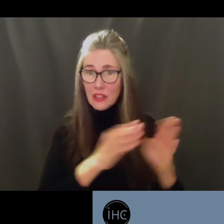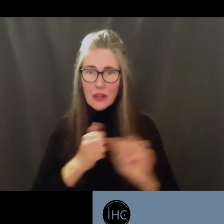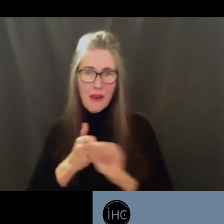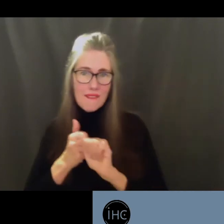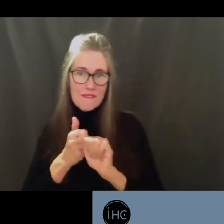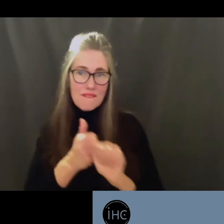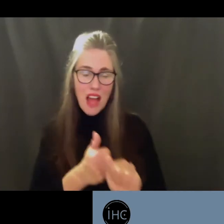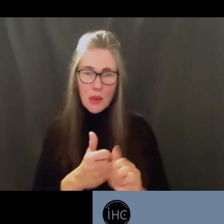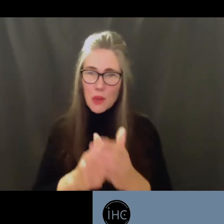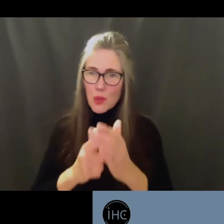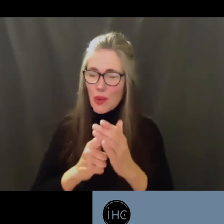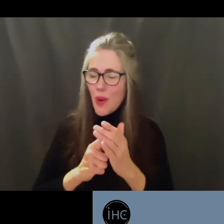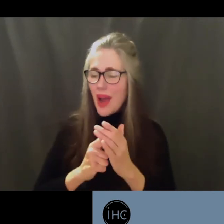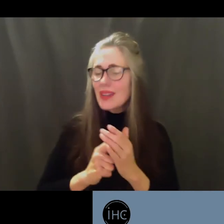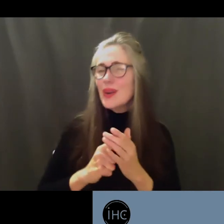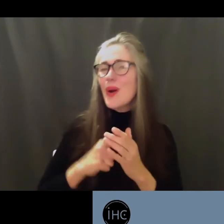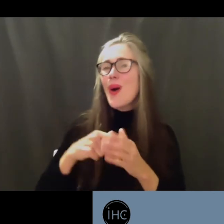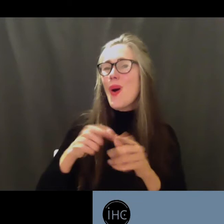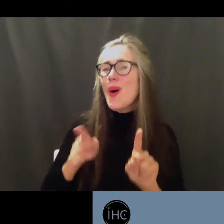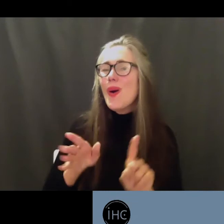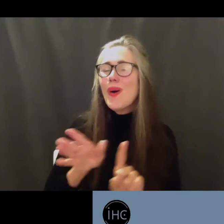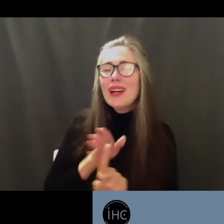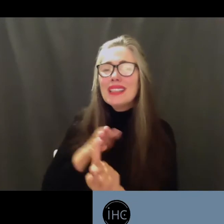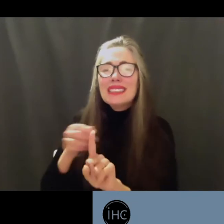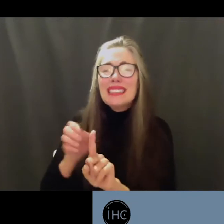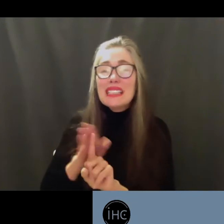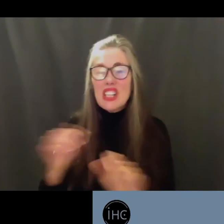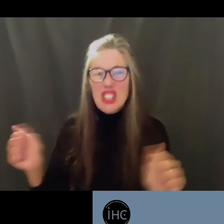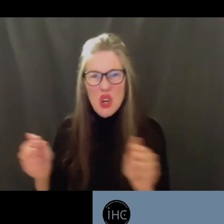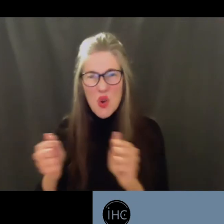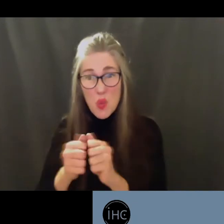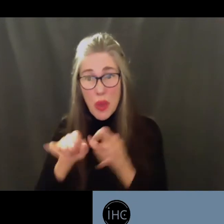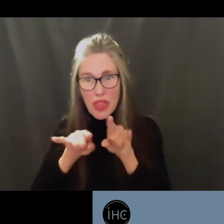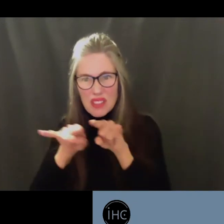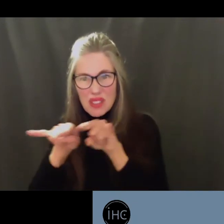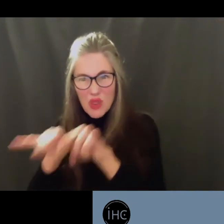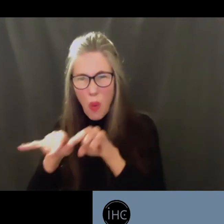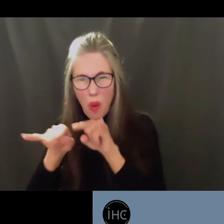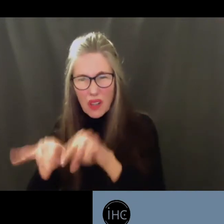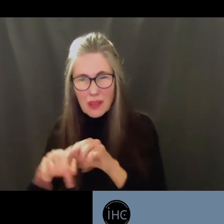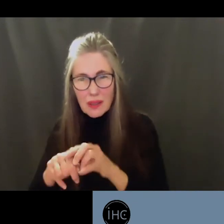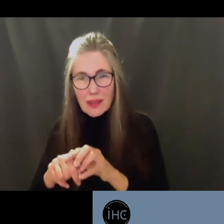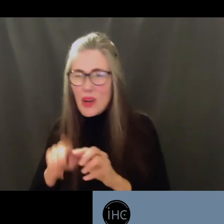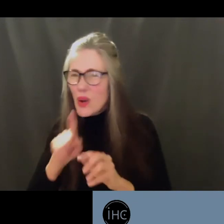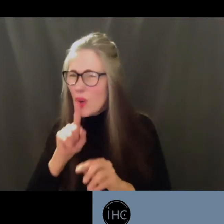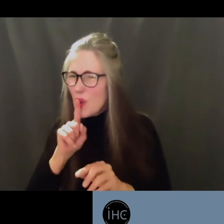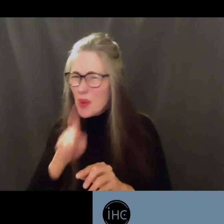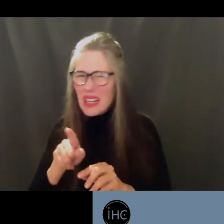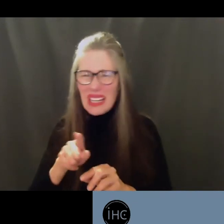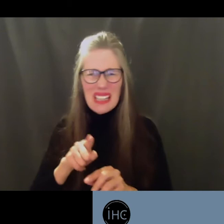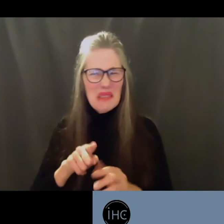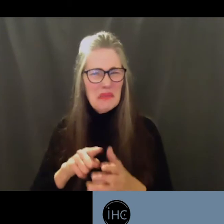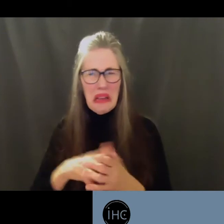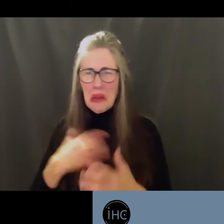of seduction and scorn. It's a very perverse thing that I'm describing.